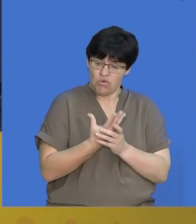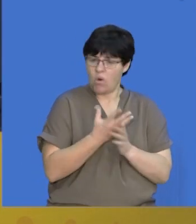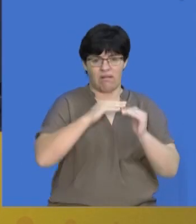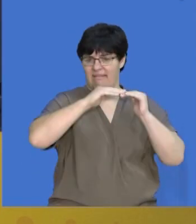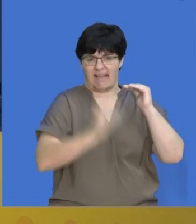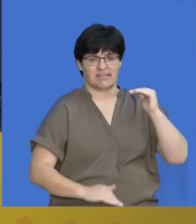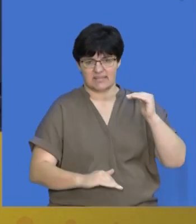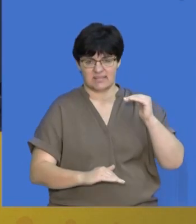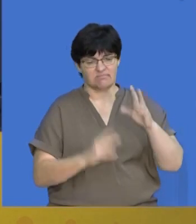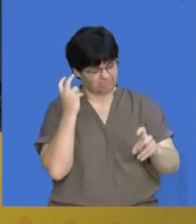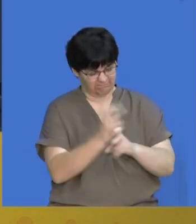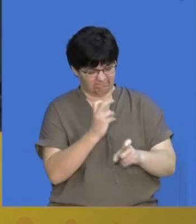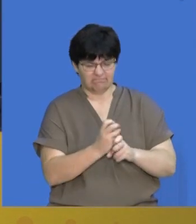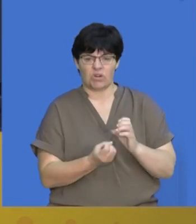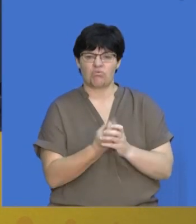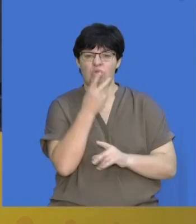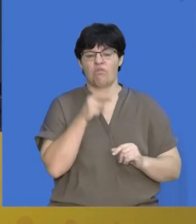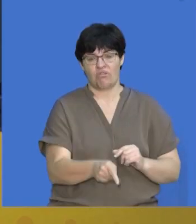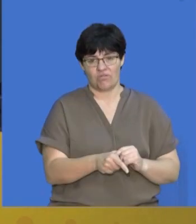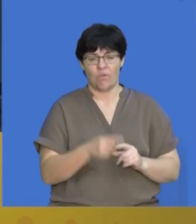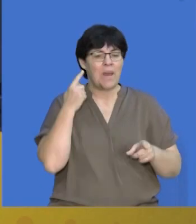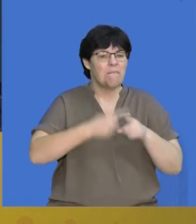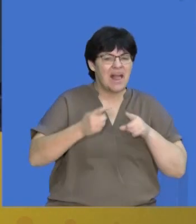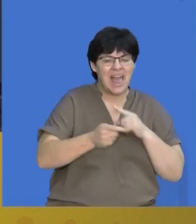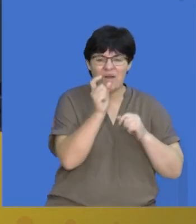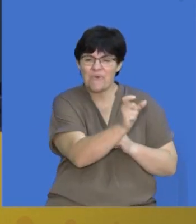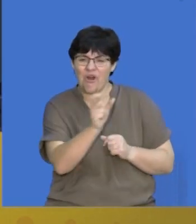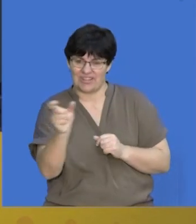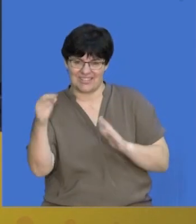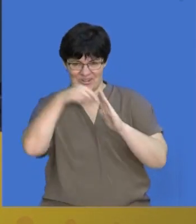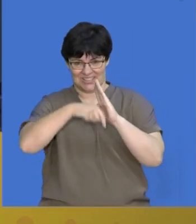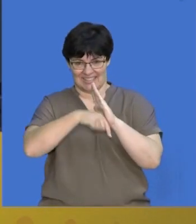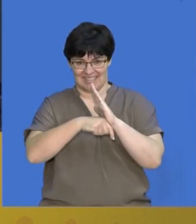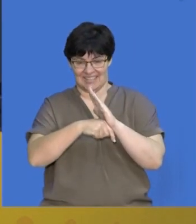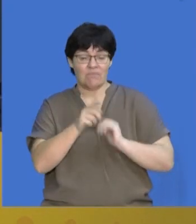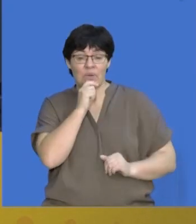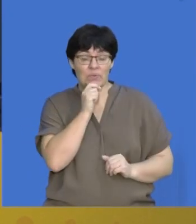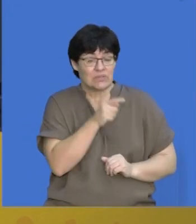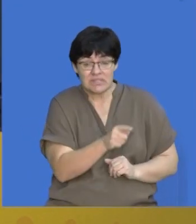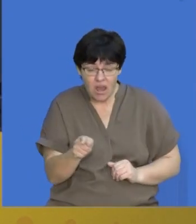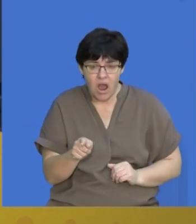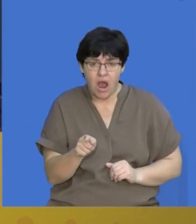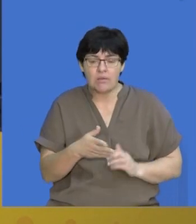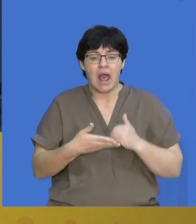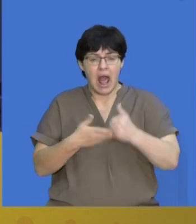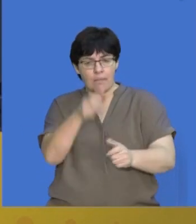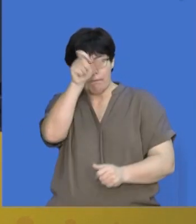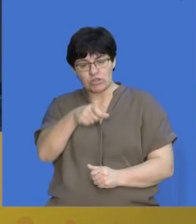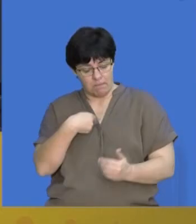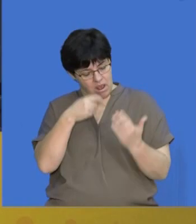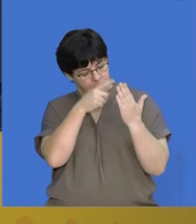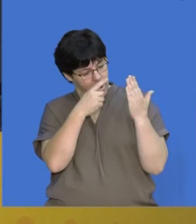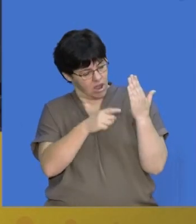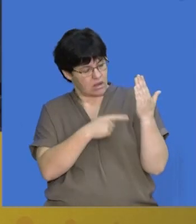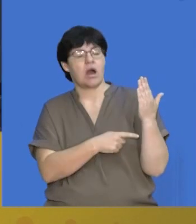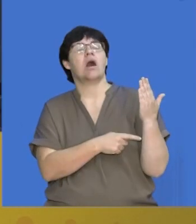my qualifiers are playing on those words and contents? When I'm using those words, it's helping the person marking my